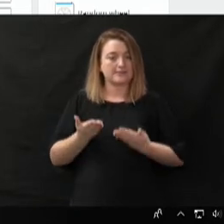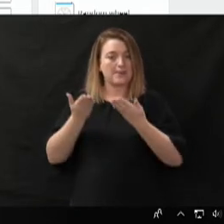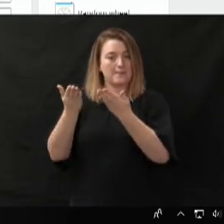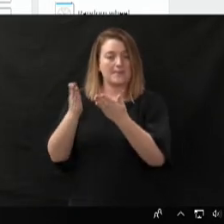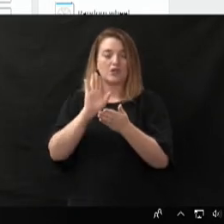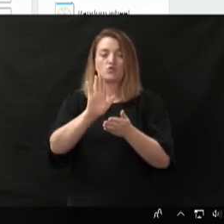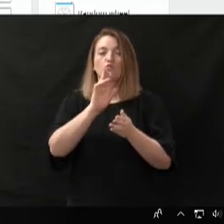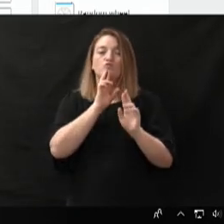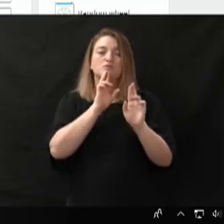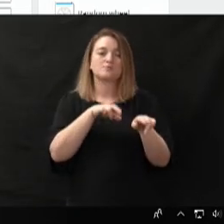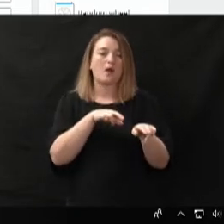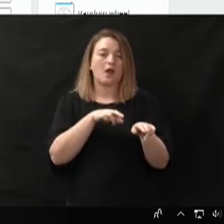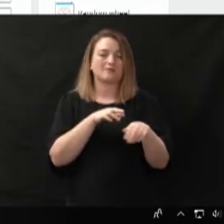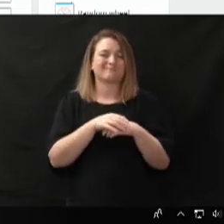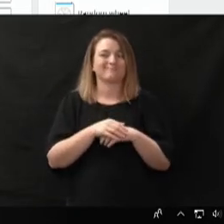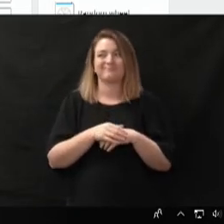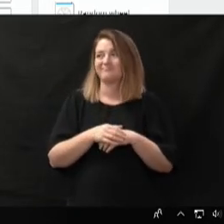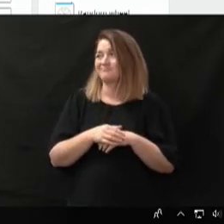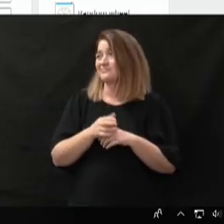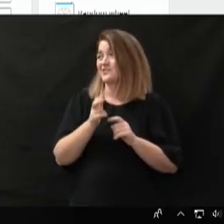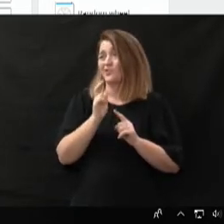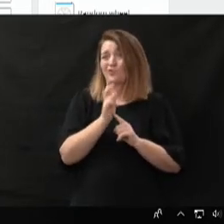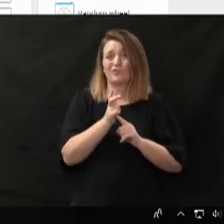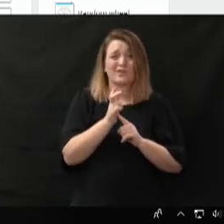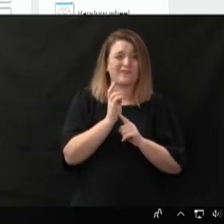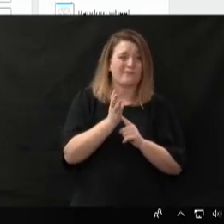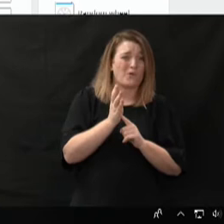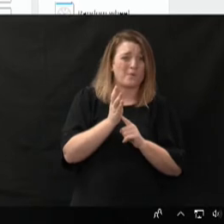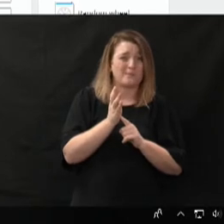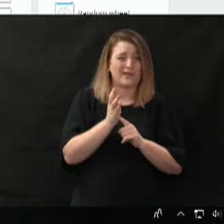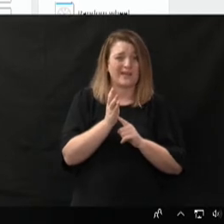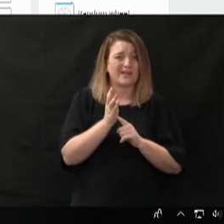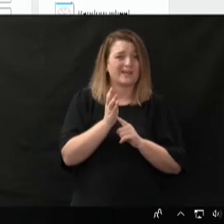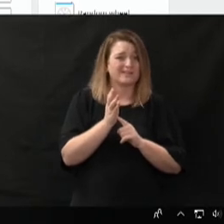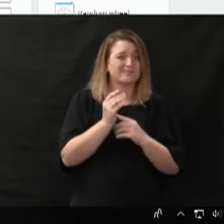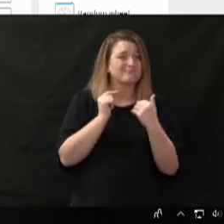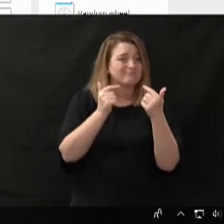I don't think it'll probably take much more than three to four minutes.